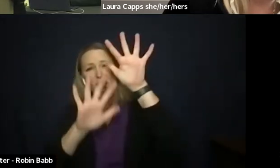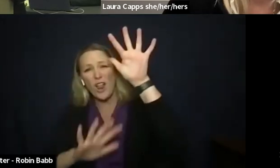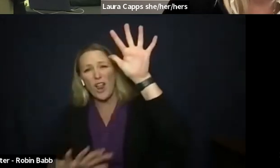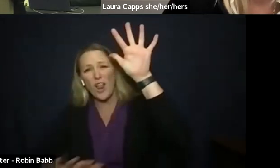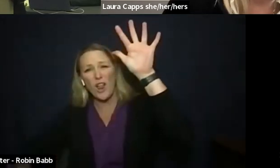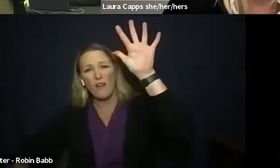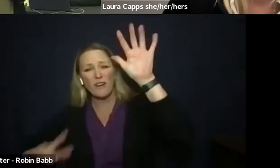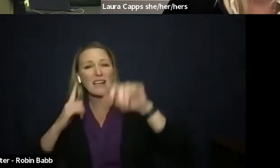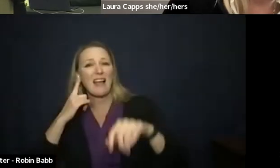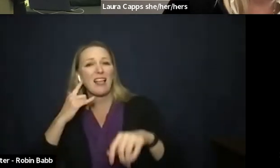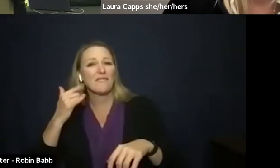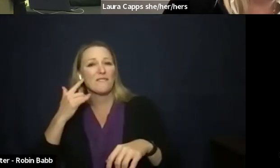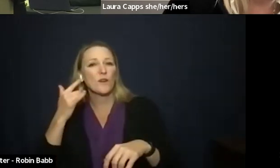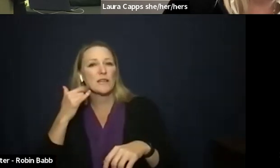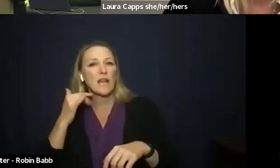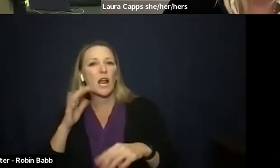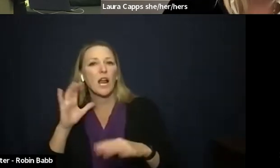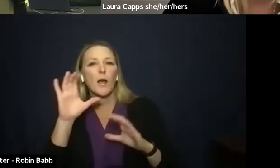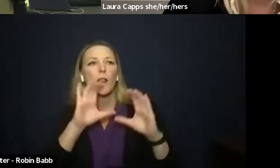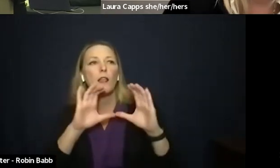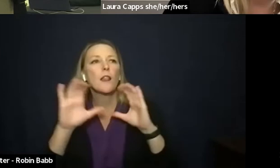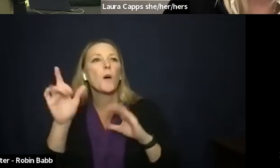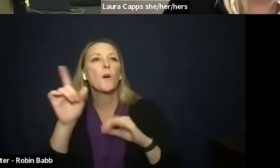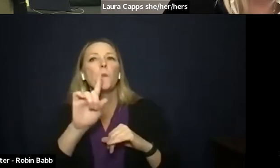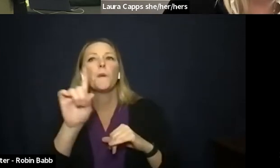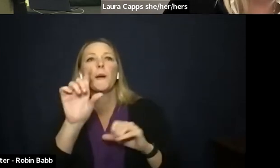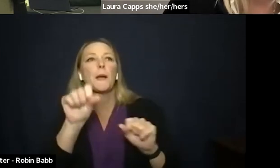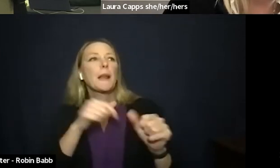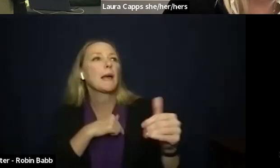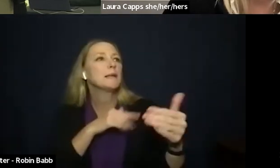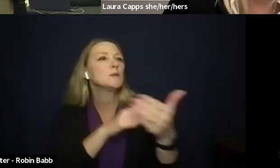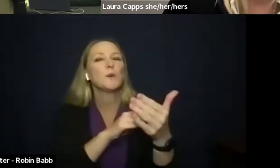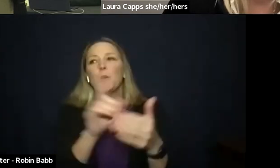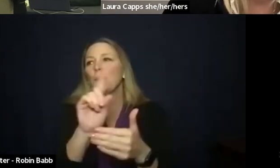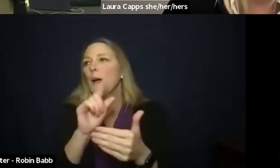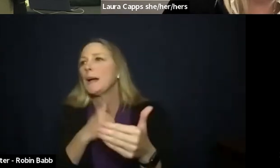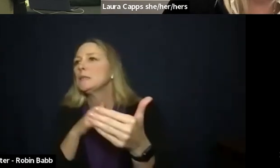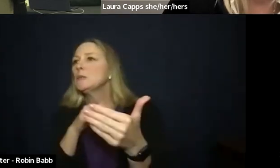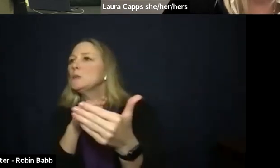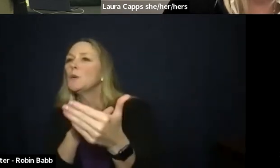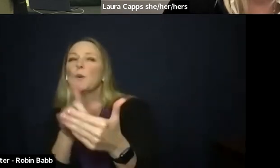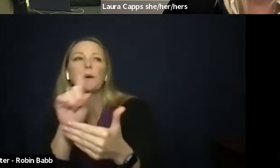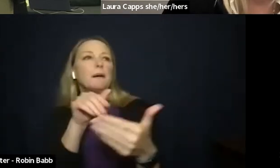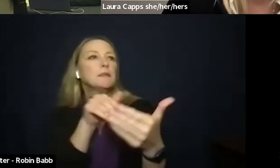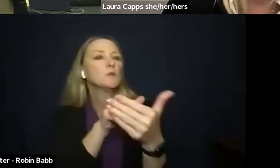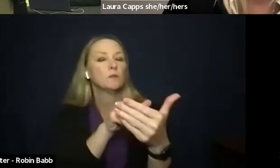vulnerable to a claim and unless promptly resolved